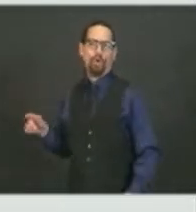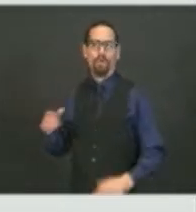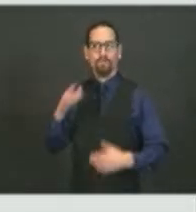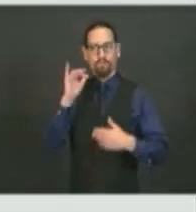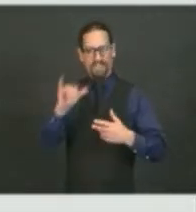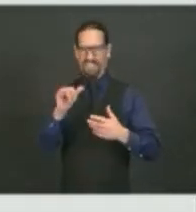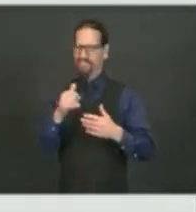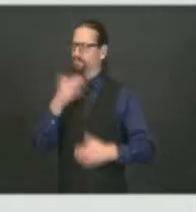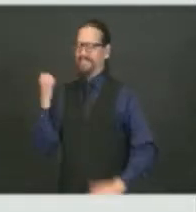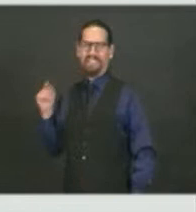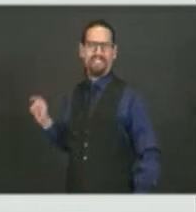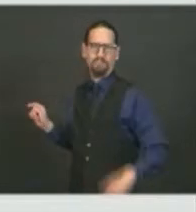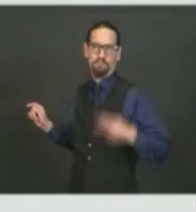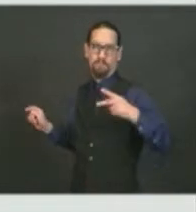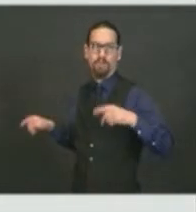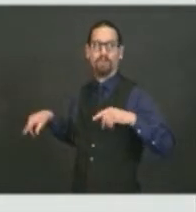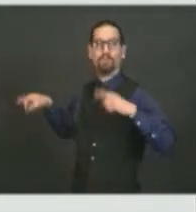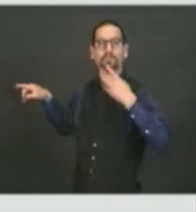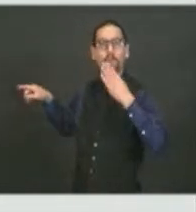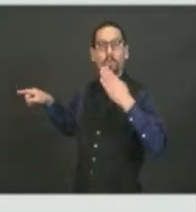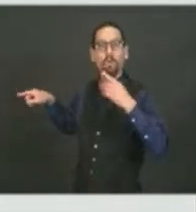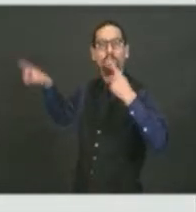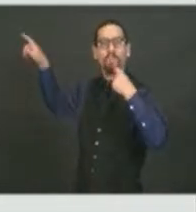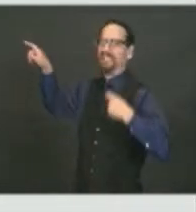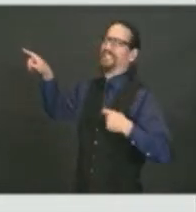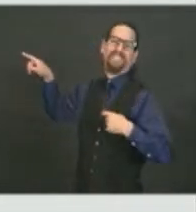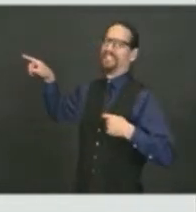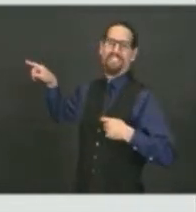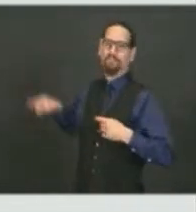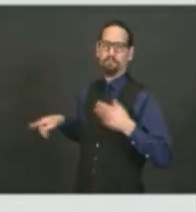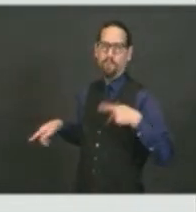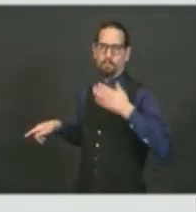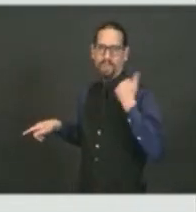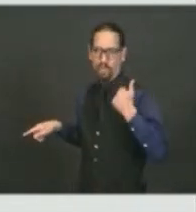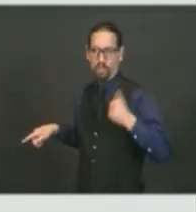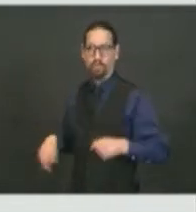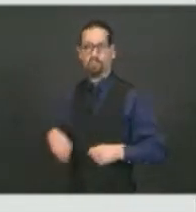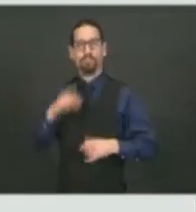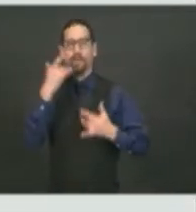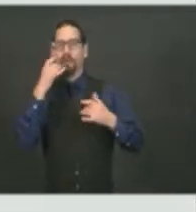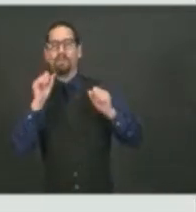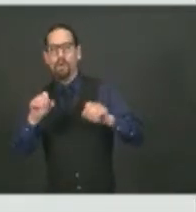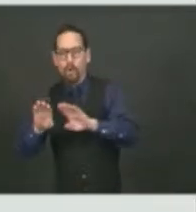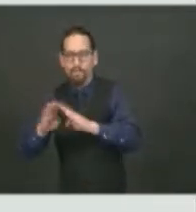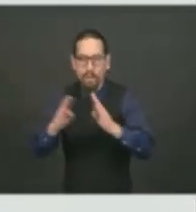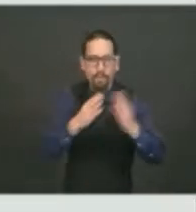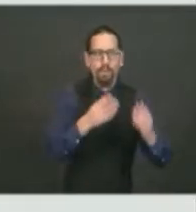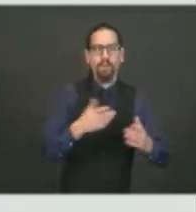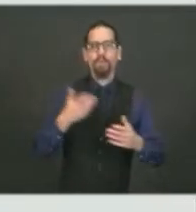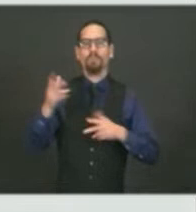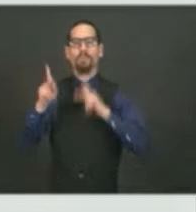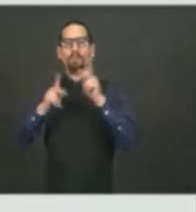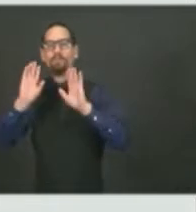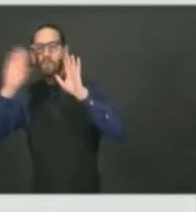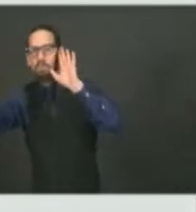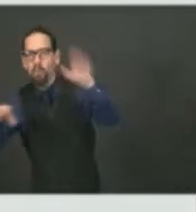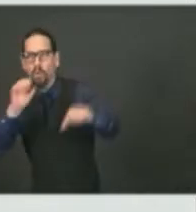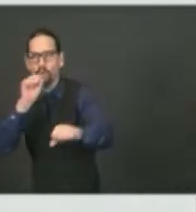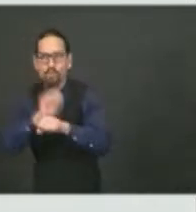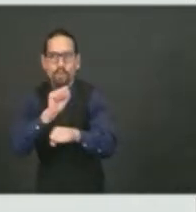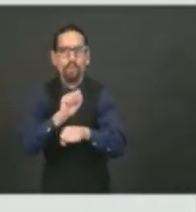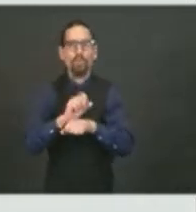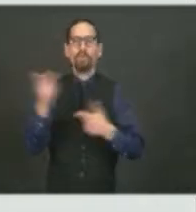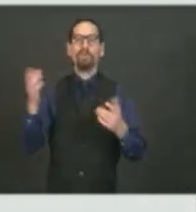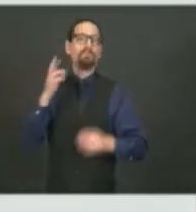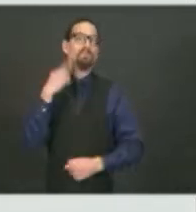dial up on the economy and get people back to work, a little more leeway for restaurants, gyms can open again. You can go back out to